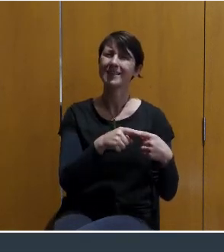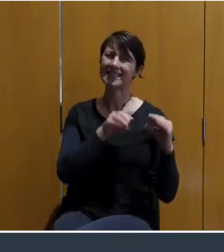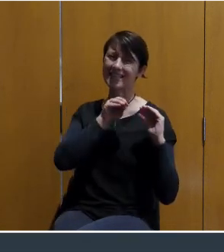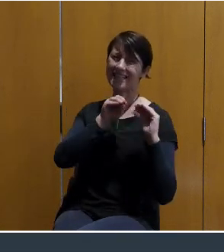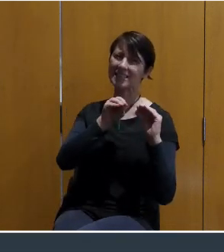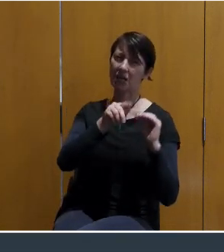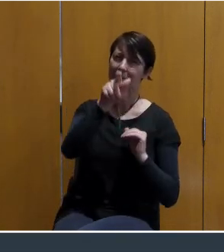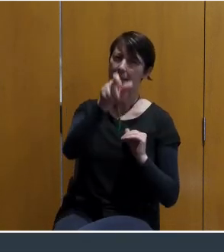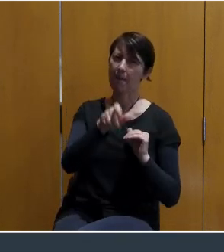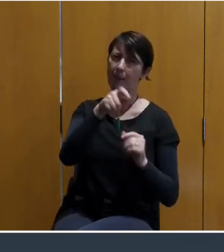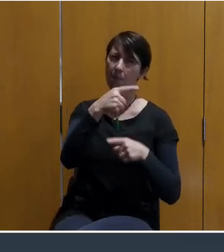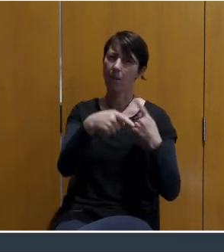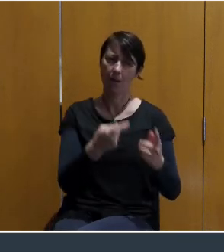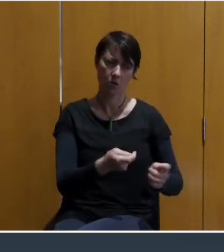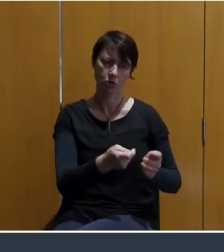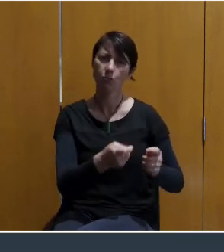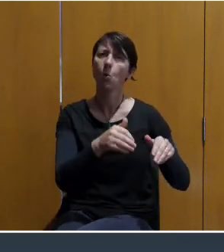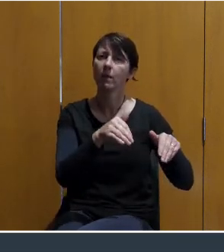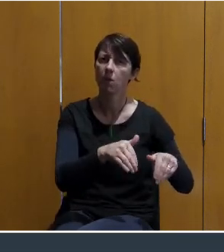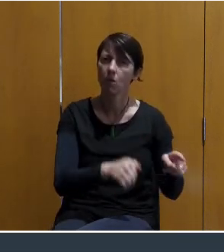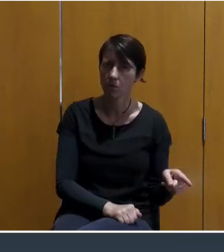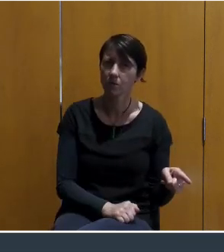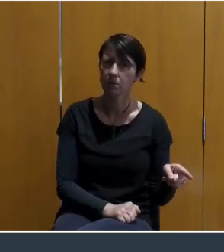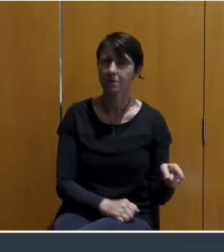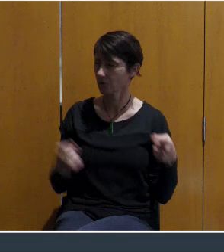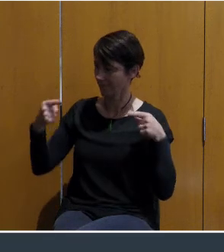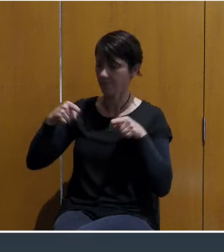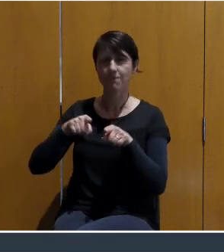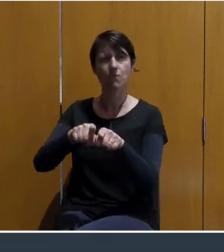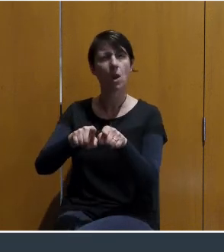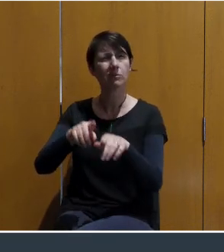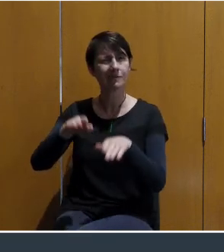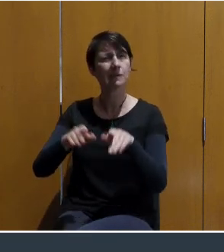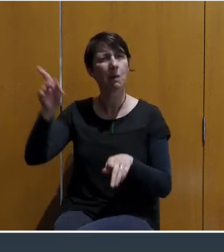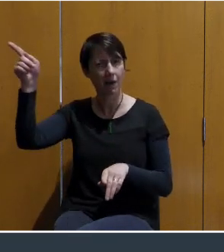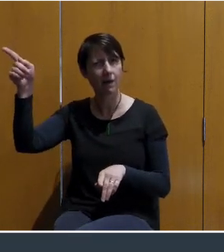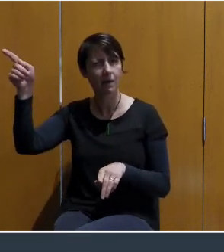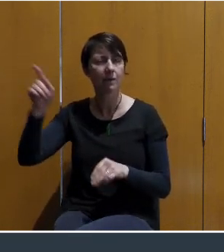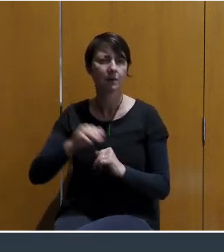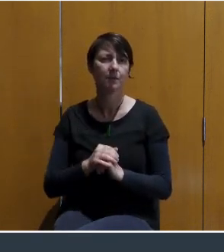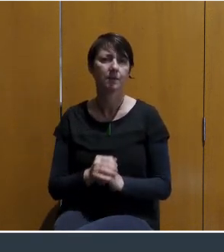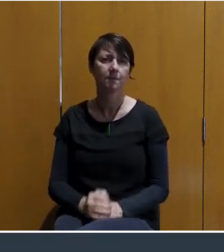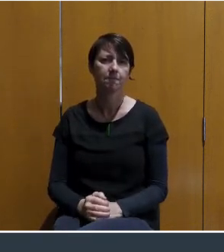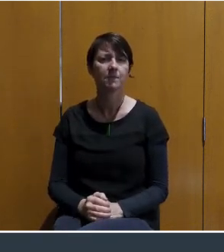experience, amend their behaviours, and become responsible dog owners.